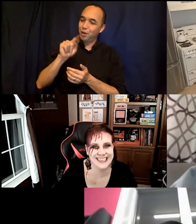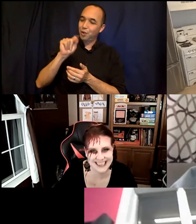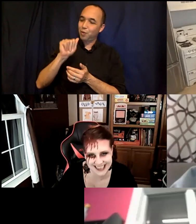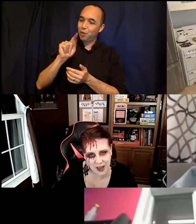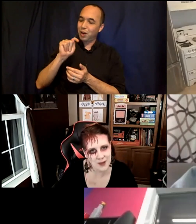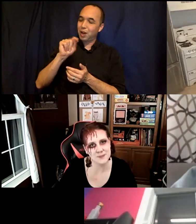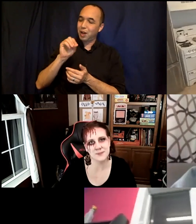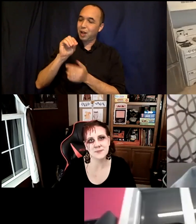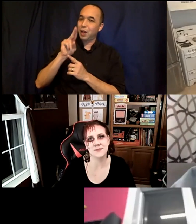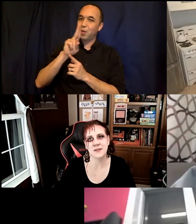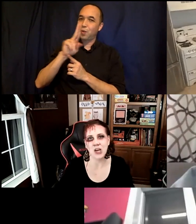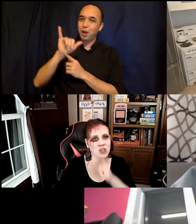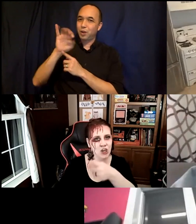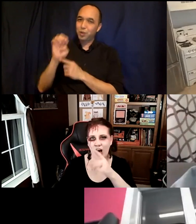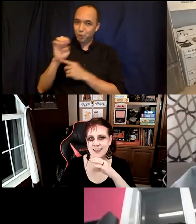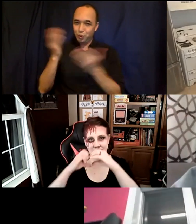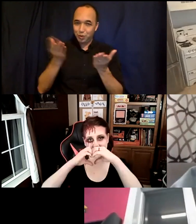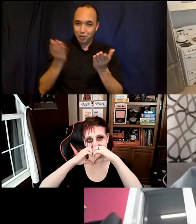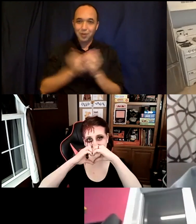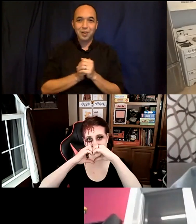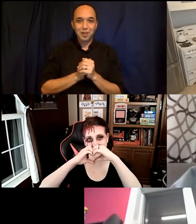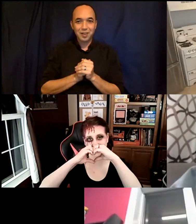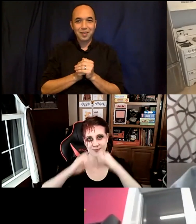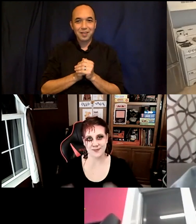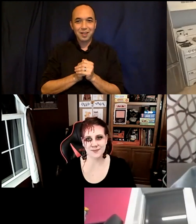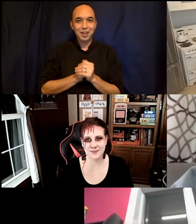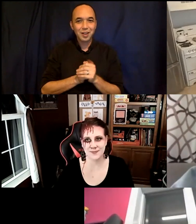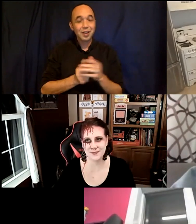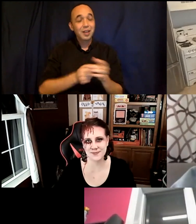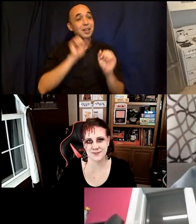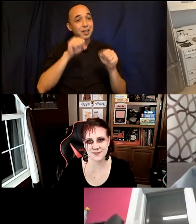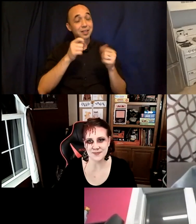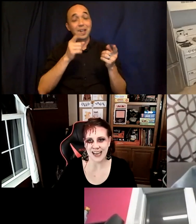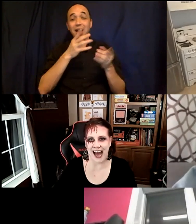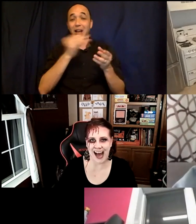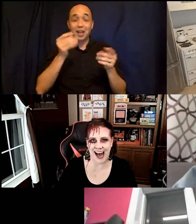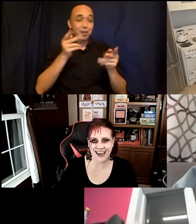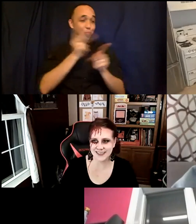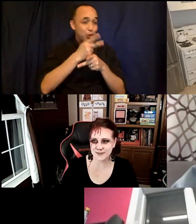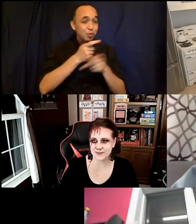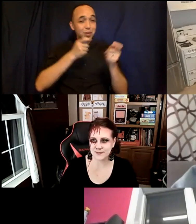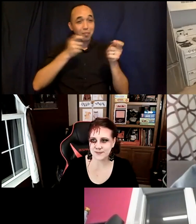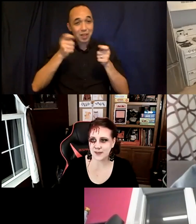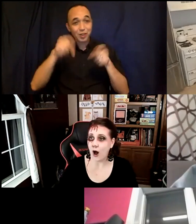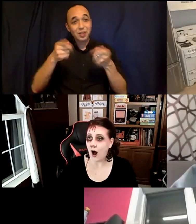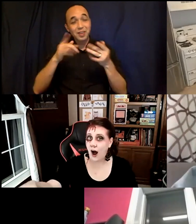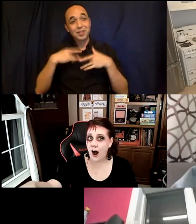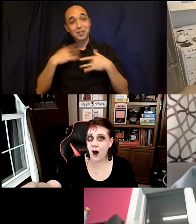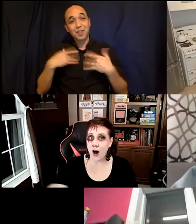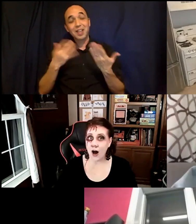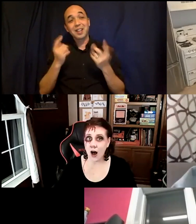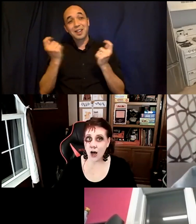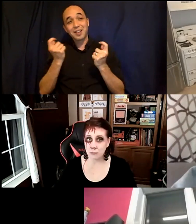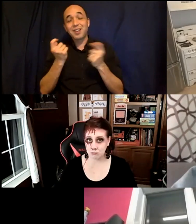Yeah. It's event management and producing also works with having a dog too. Here's a very important step. Am